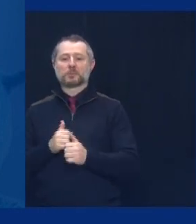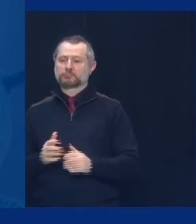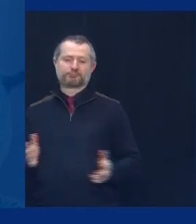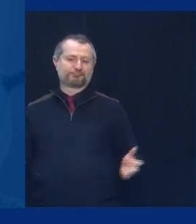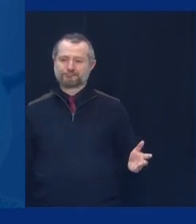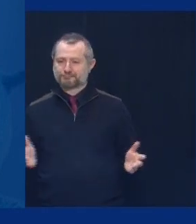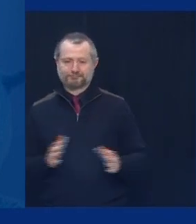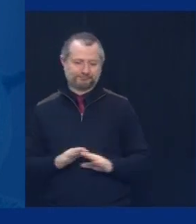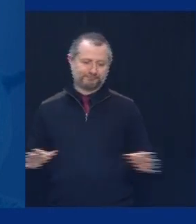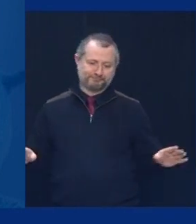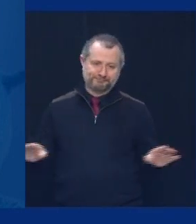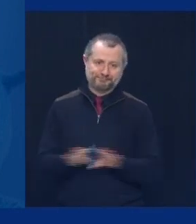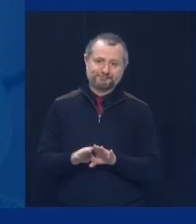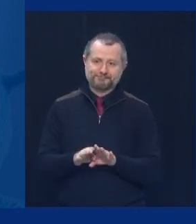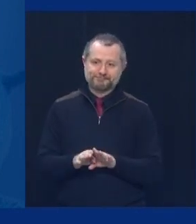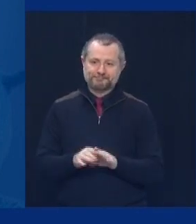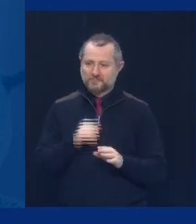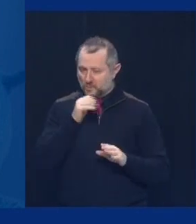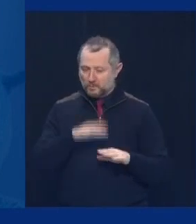up any additional